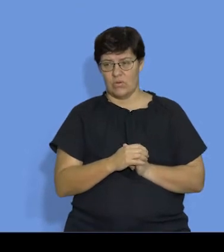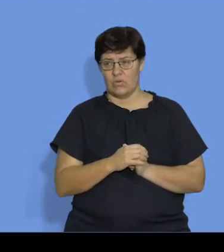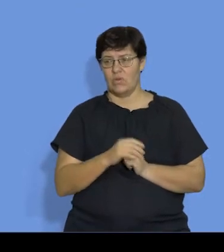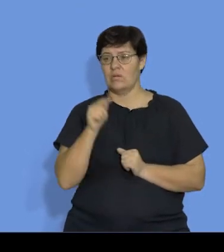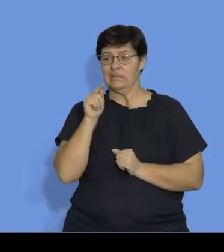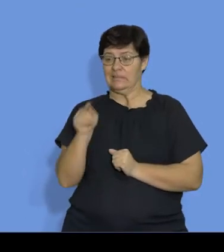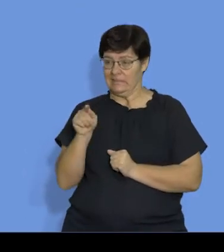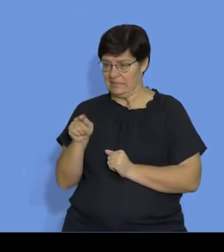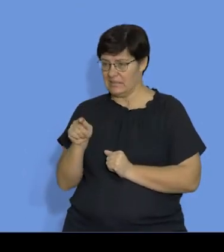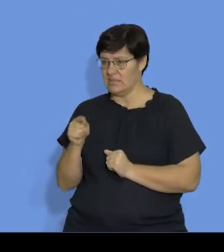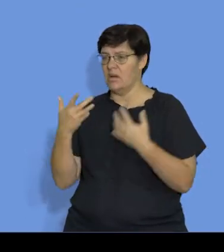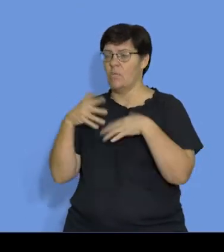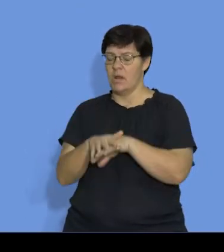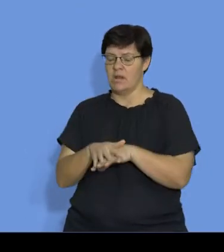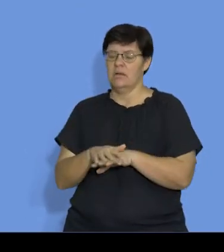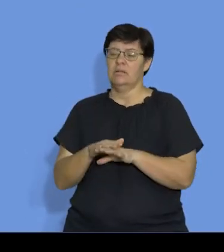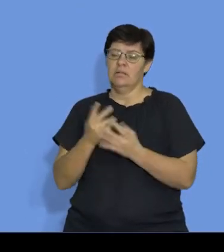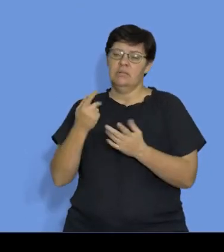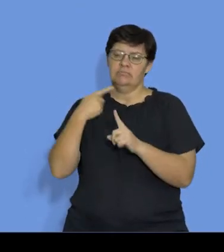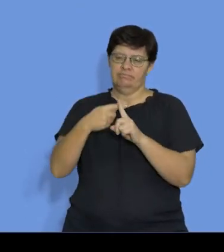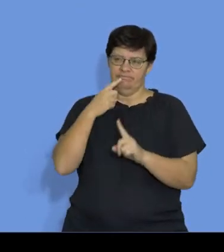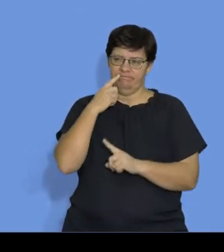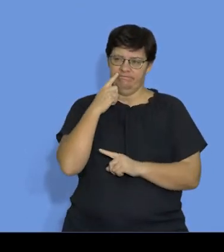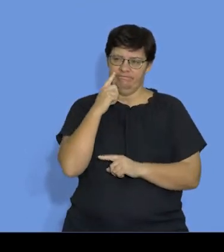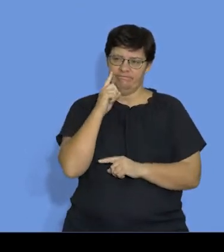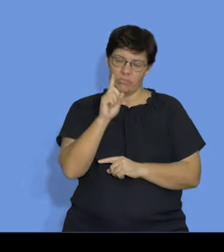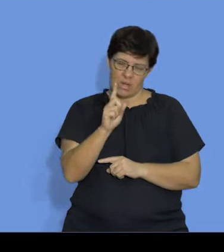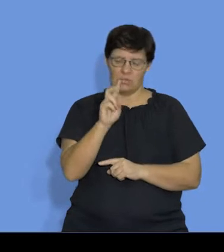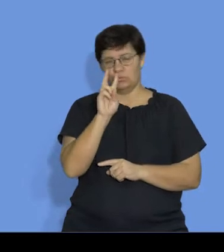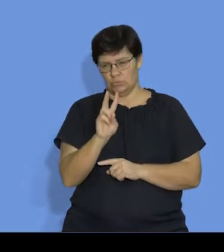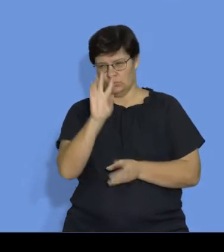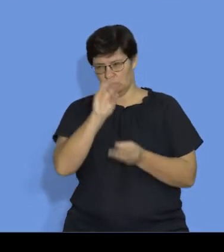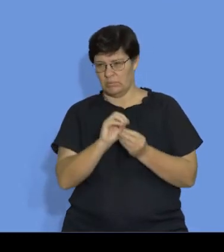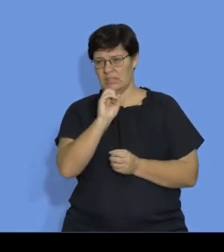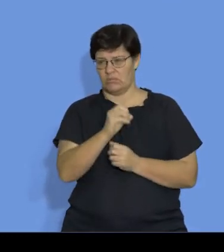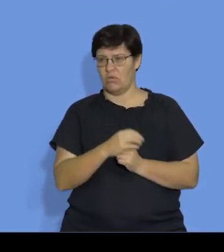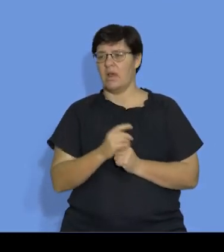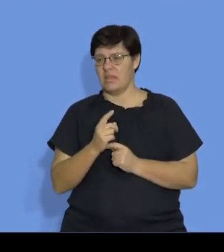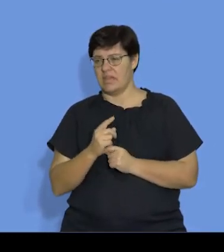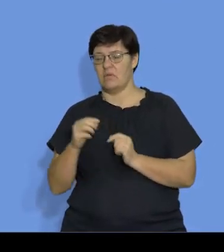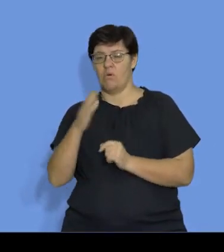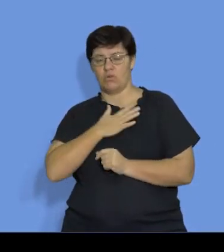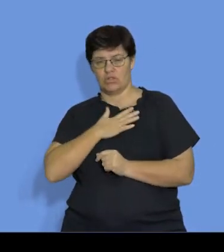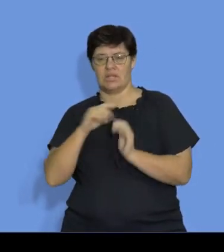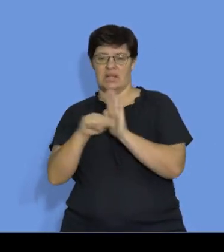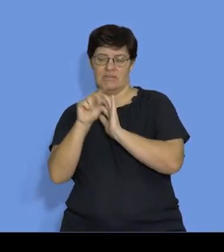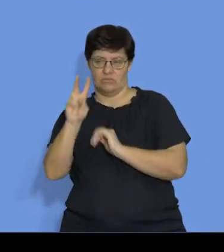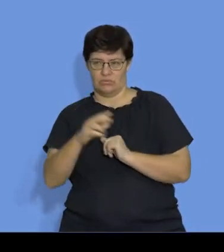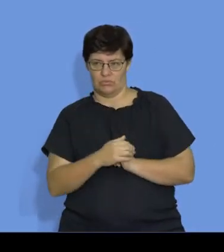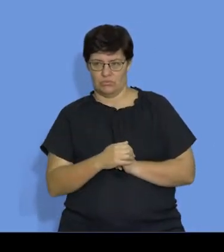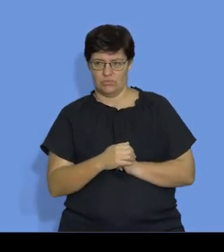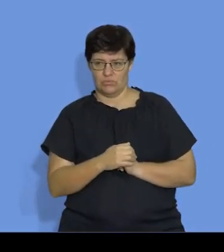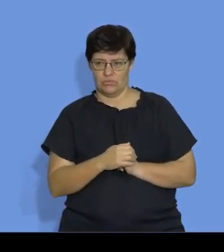its combined form is +1. There's 2 of them, so that the total is 0, then the oxygen is -2. So it means then